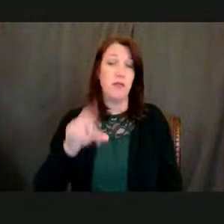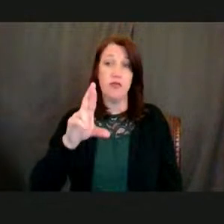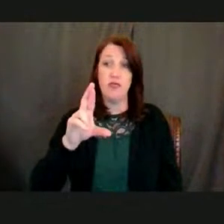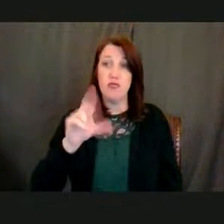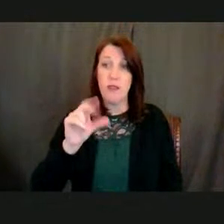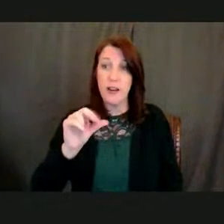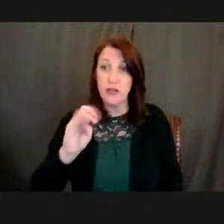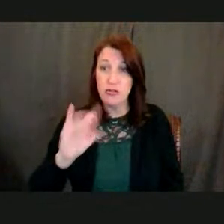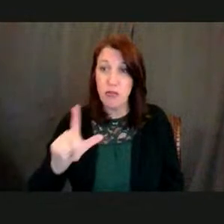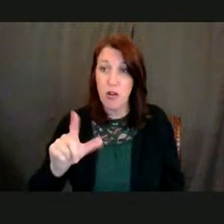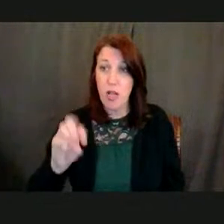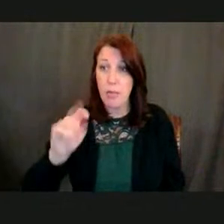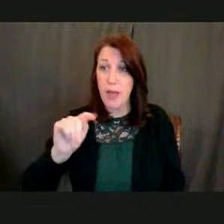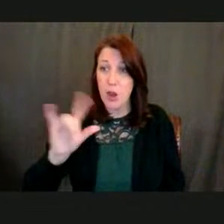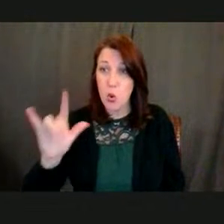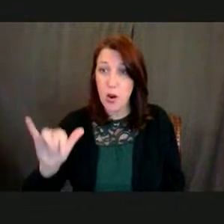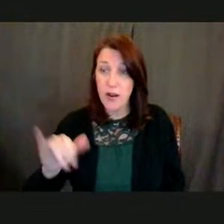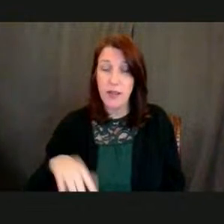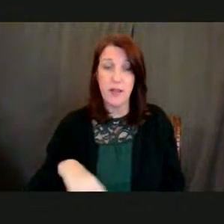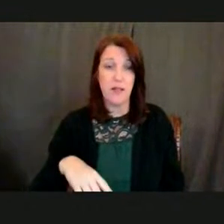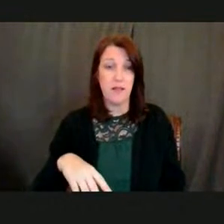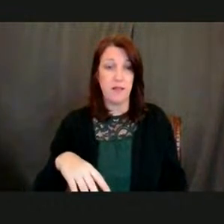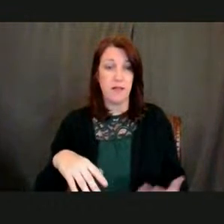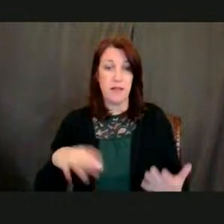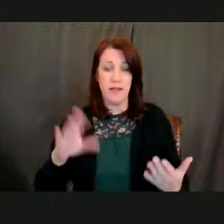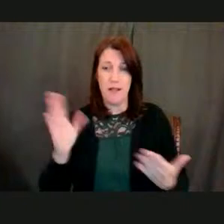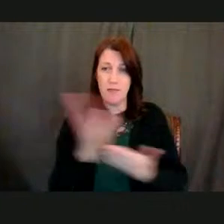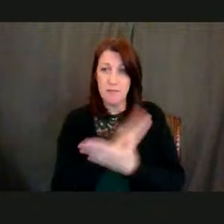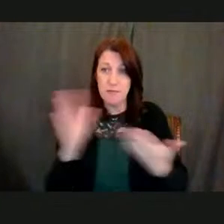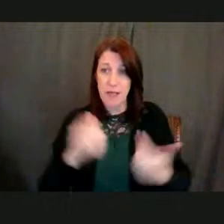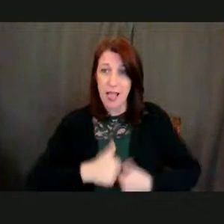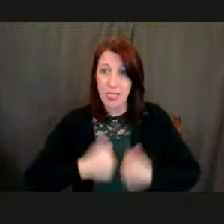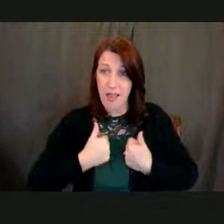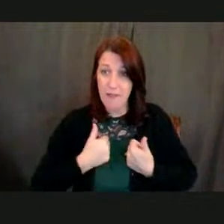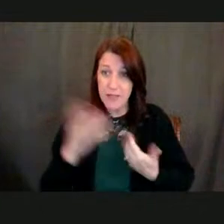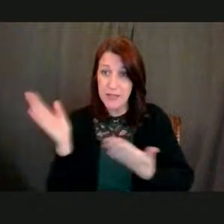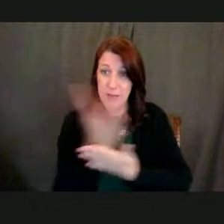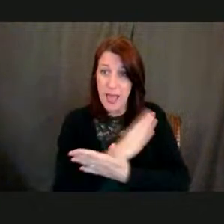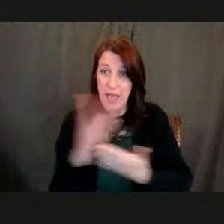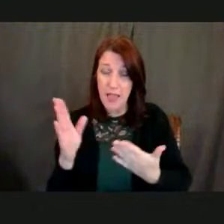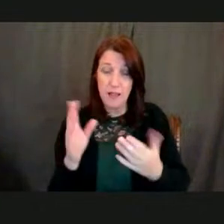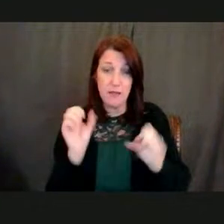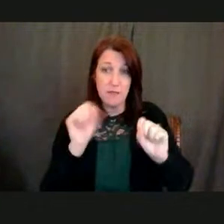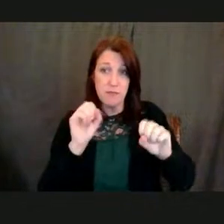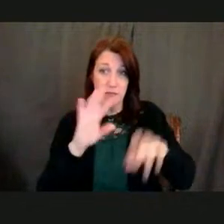individuals across the lifespan? And did you provide all of the required tables and information?